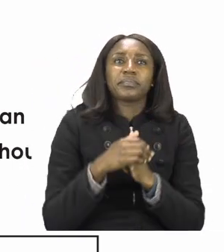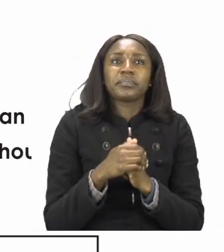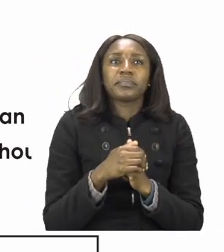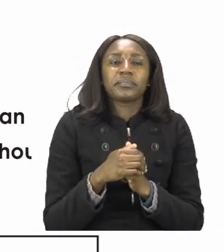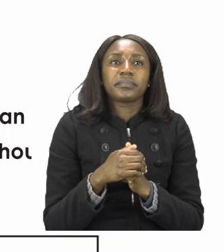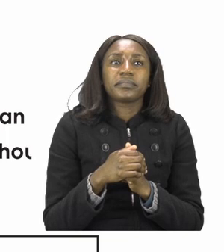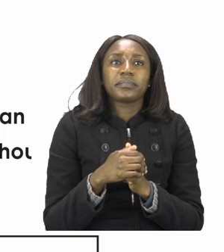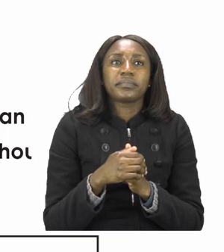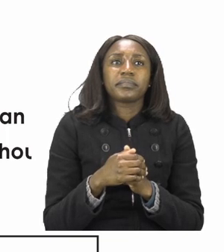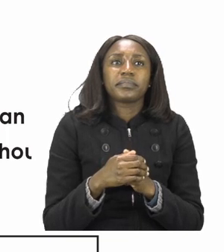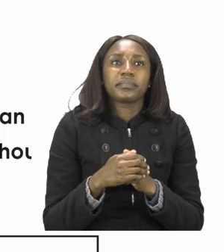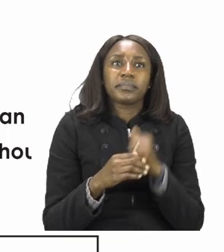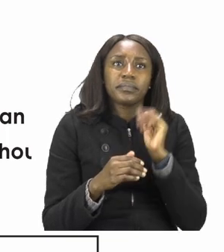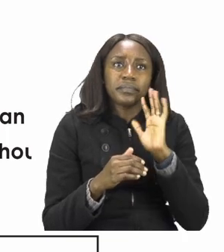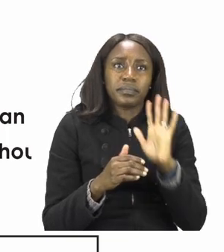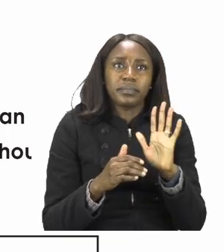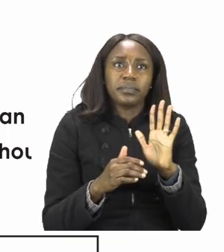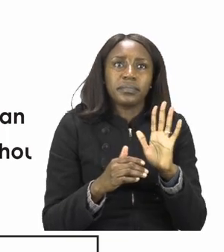Number 5,